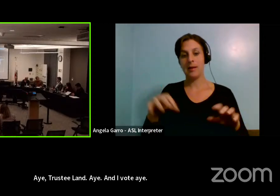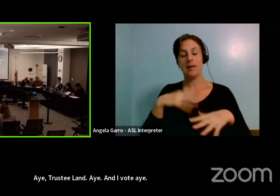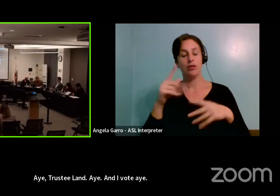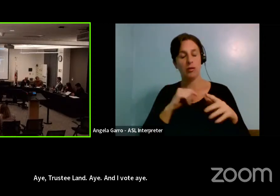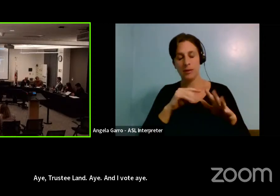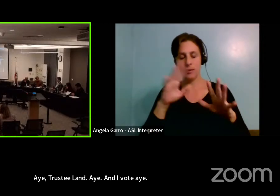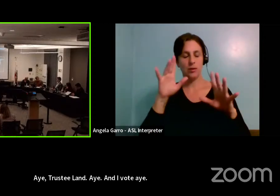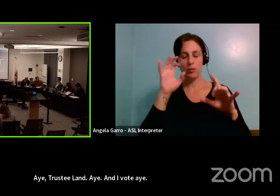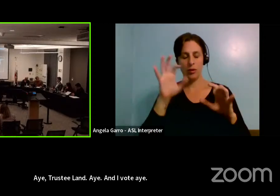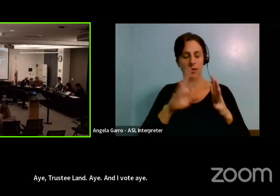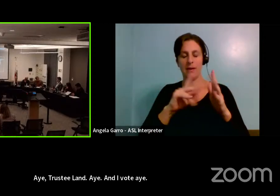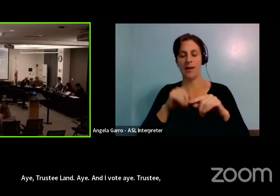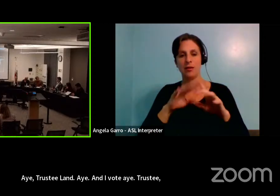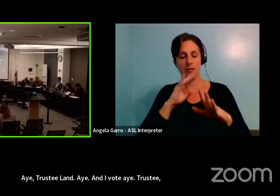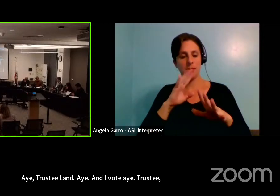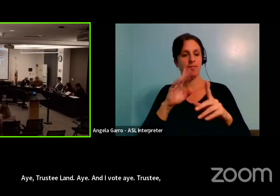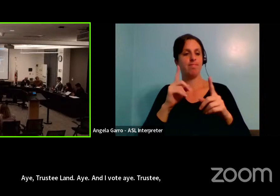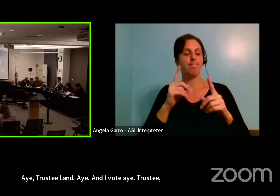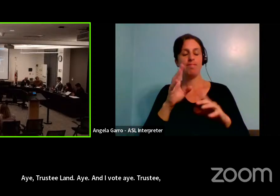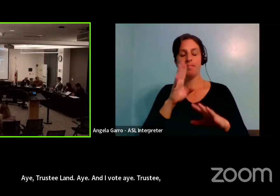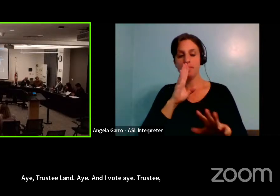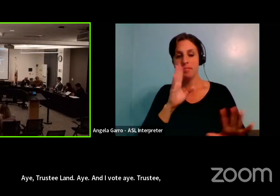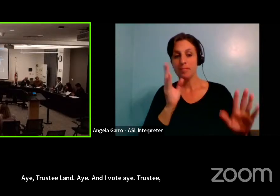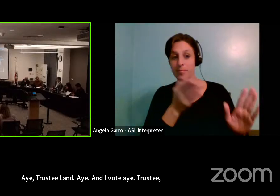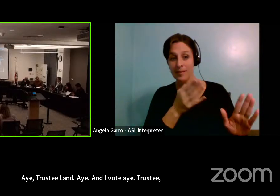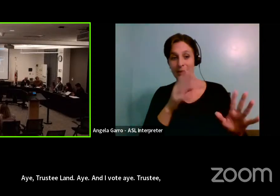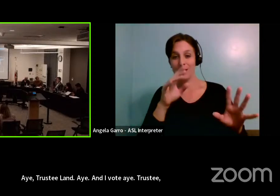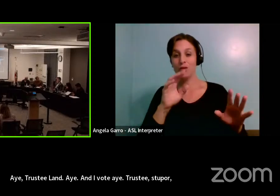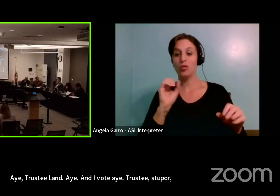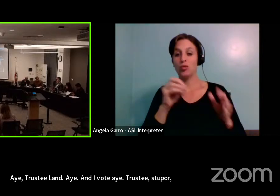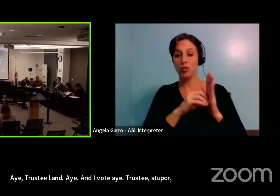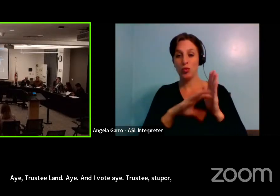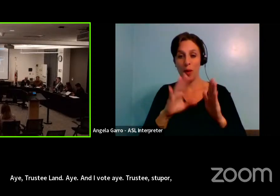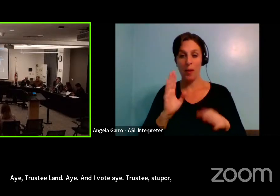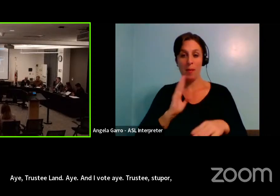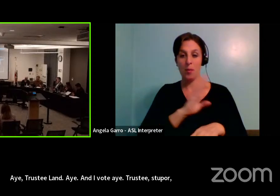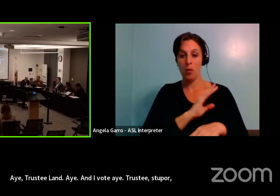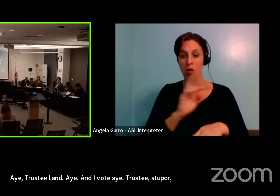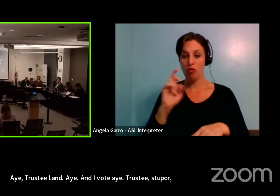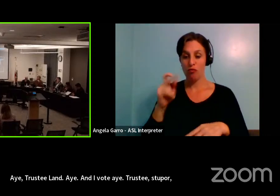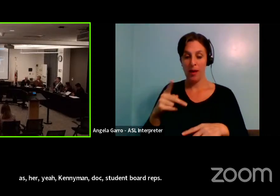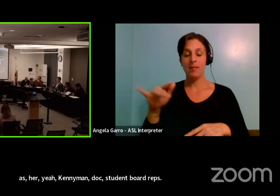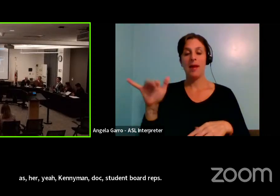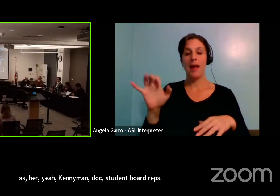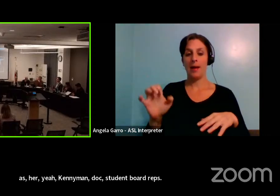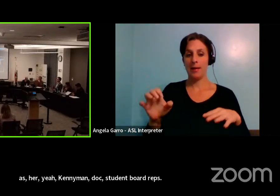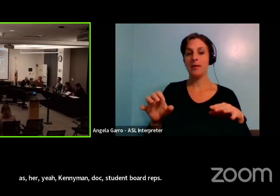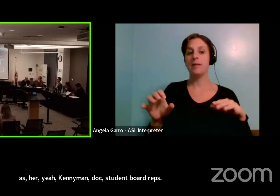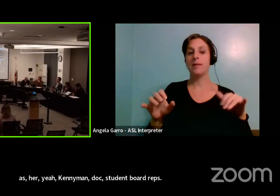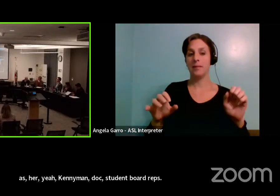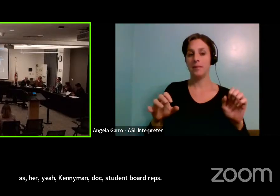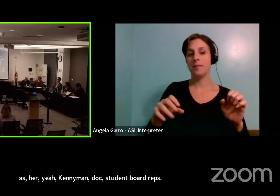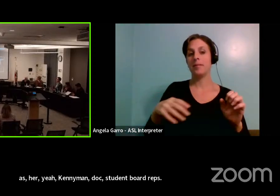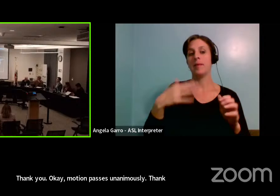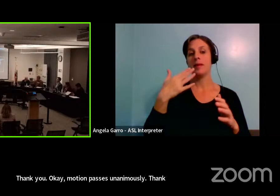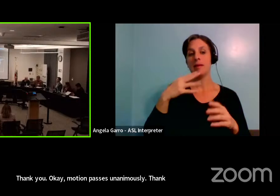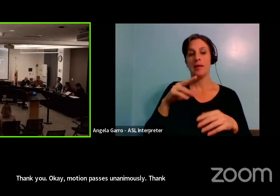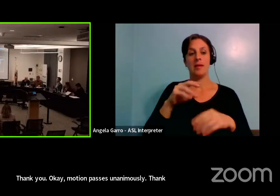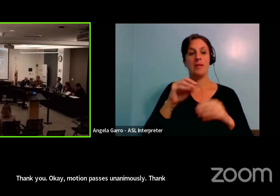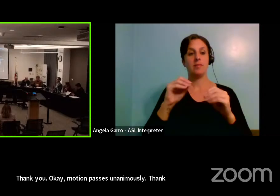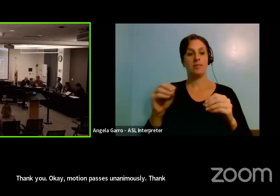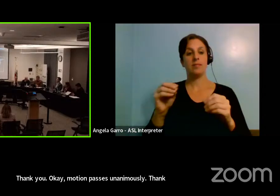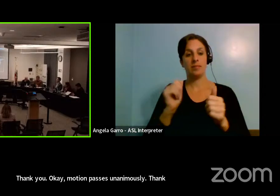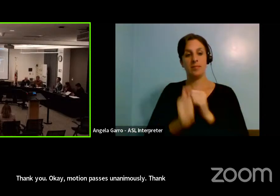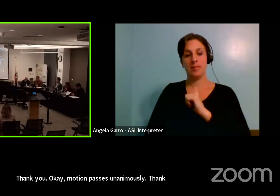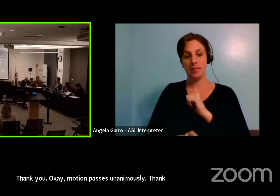can't even talk. Student board reps. Aye. Thank you. Okay, motion passes unanimously. Thank you.